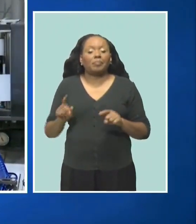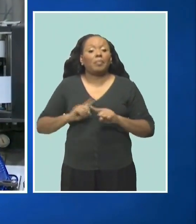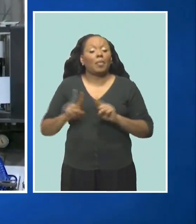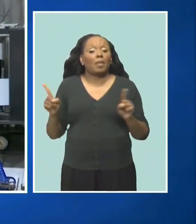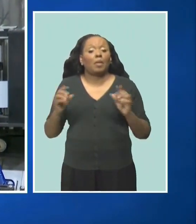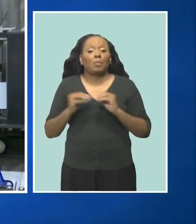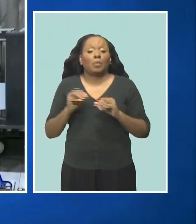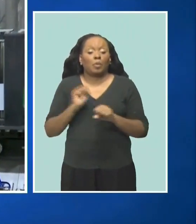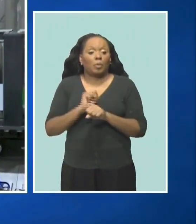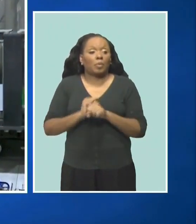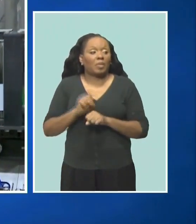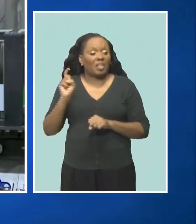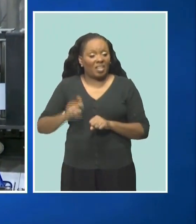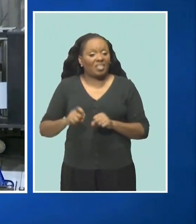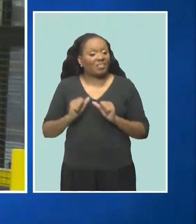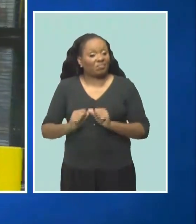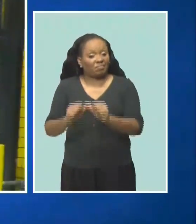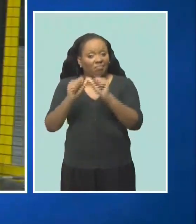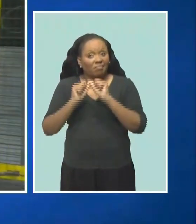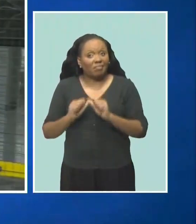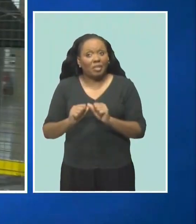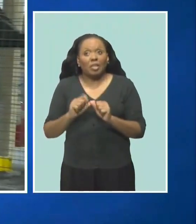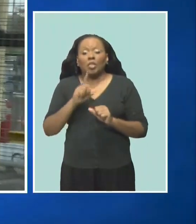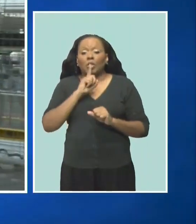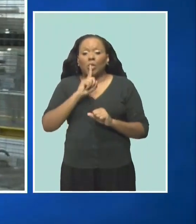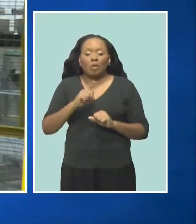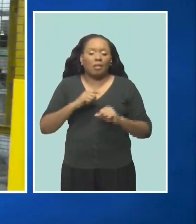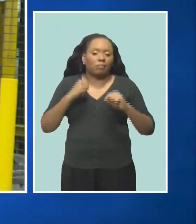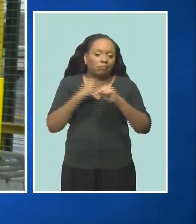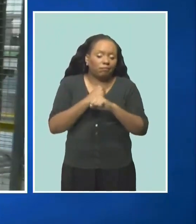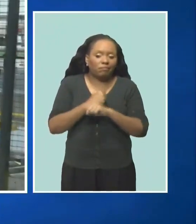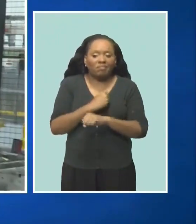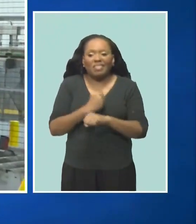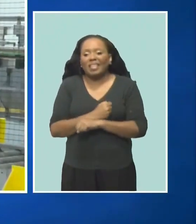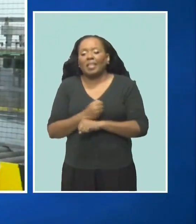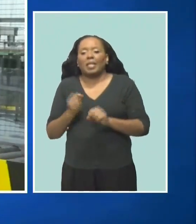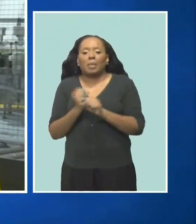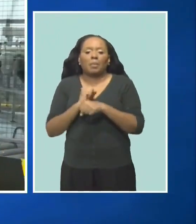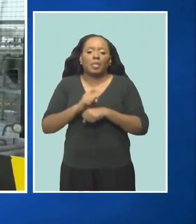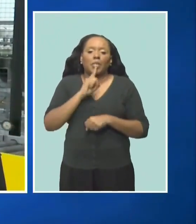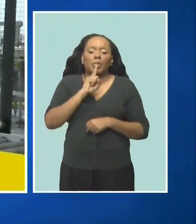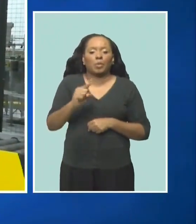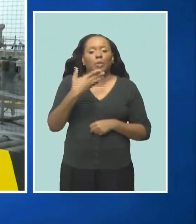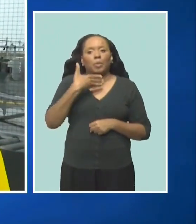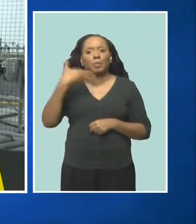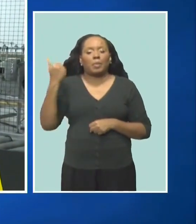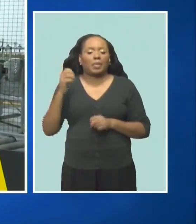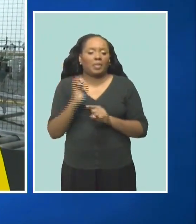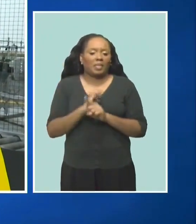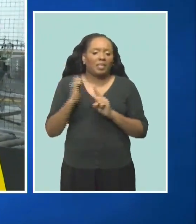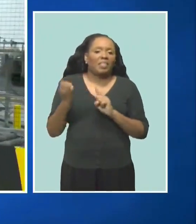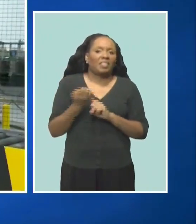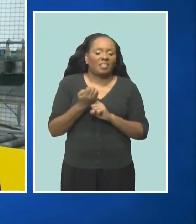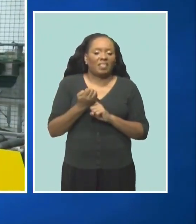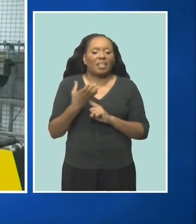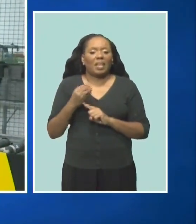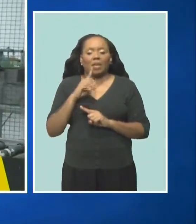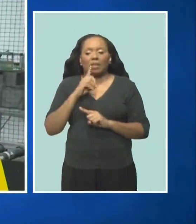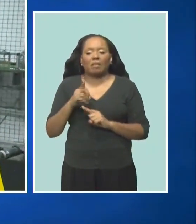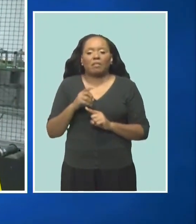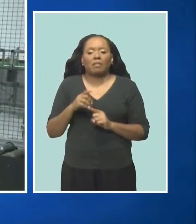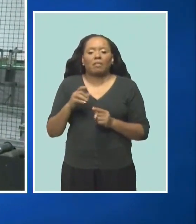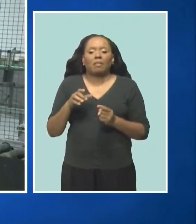needs to be done to combat the scourge, and the group is advocating for a new treaty to reduce and eliminate plastic